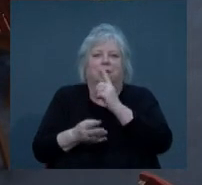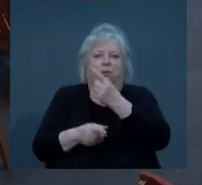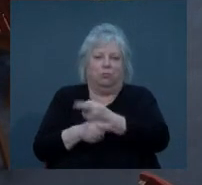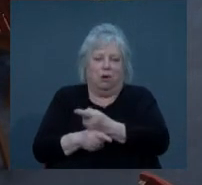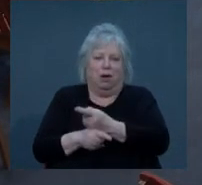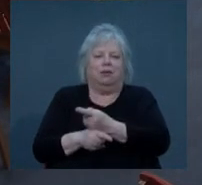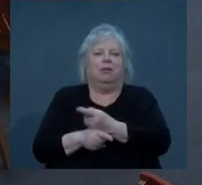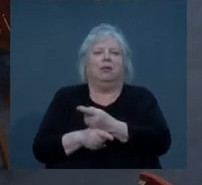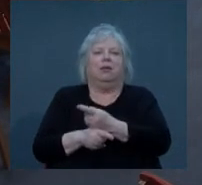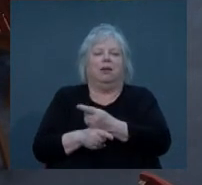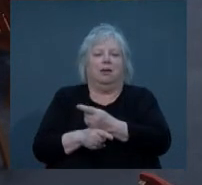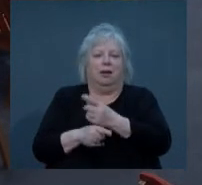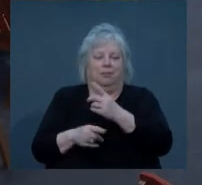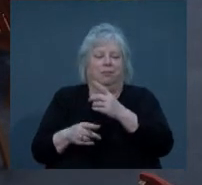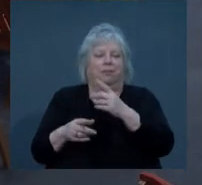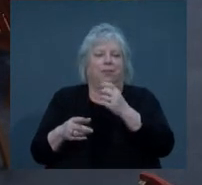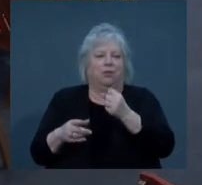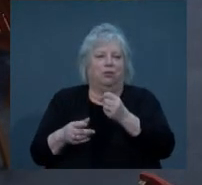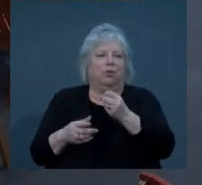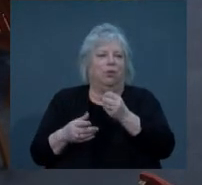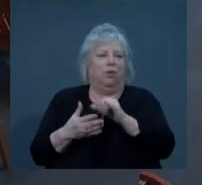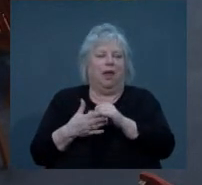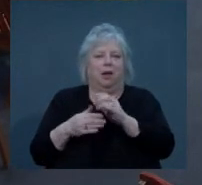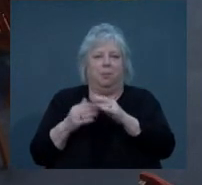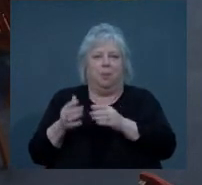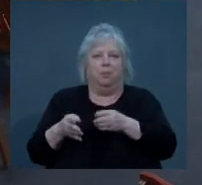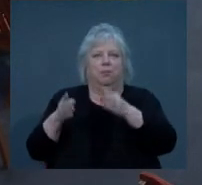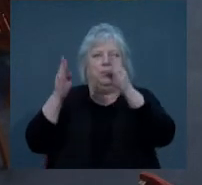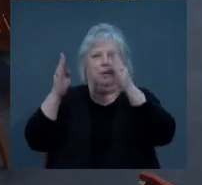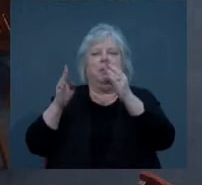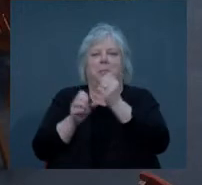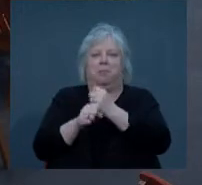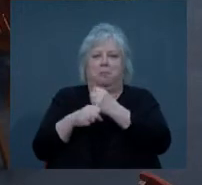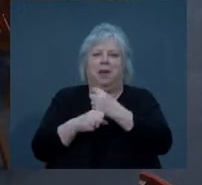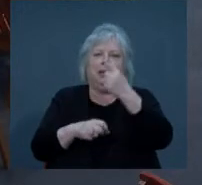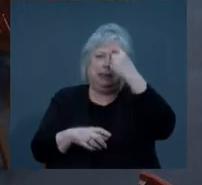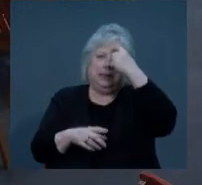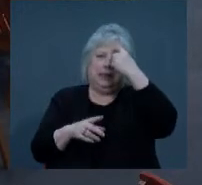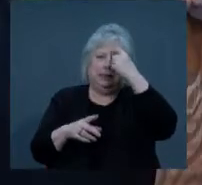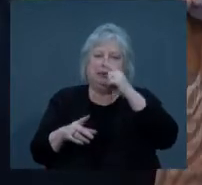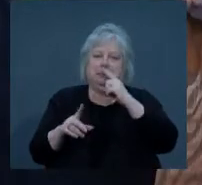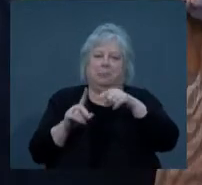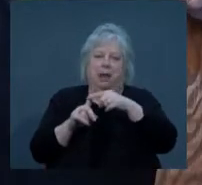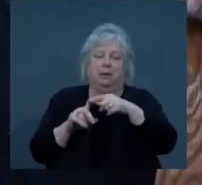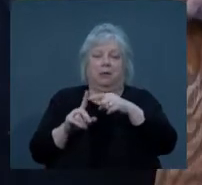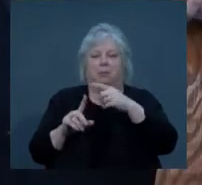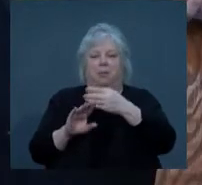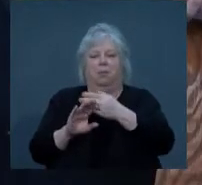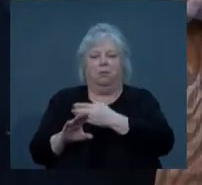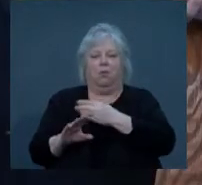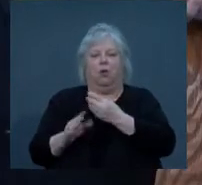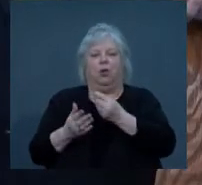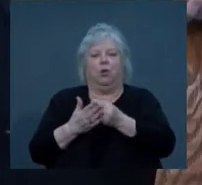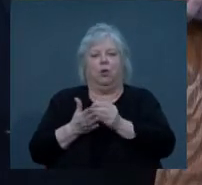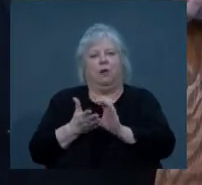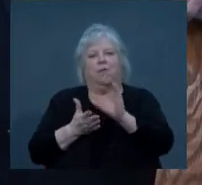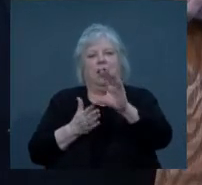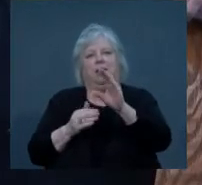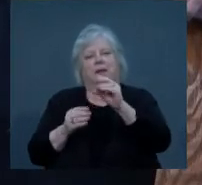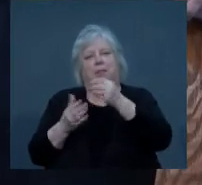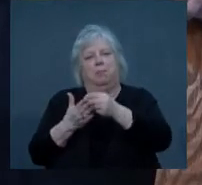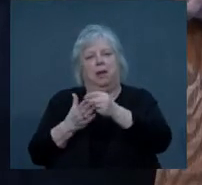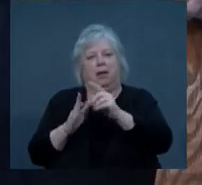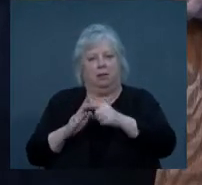right when you know that vertical construction makes sense before you make that investment.